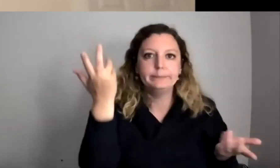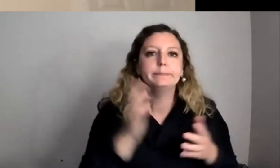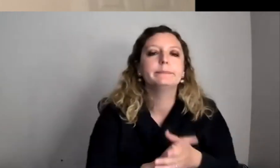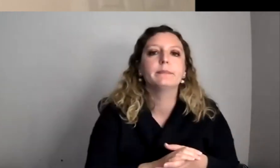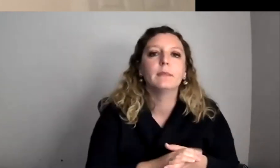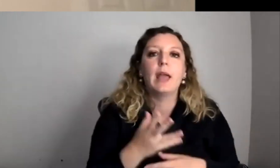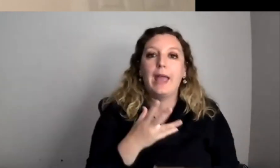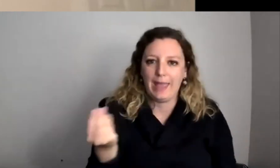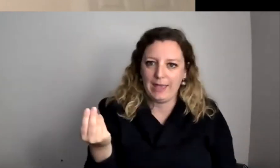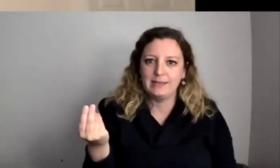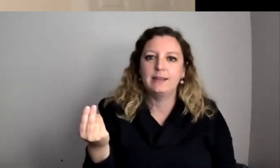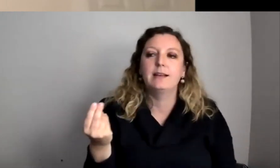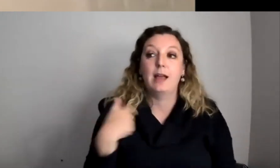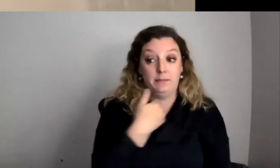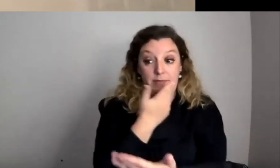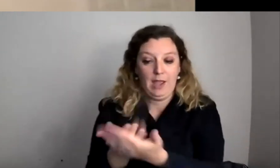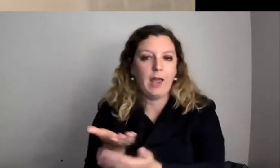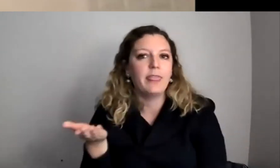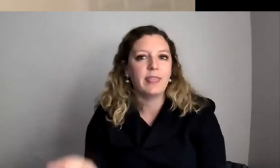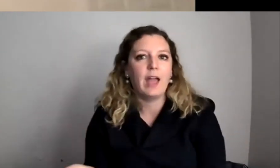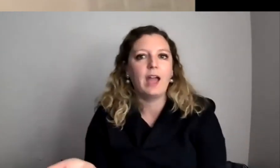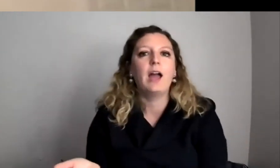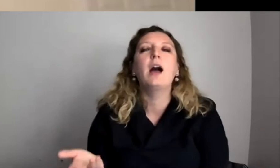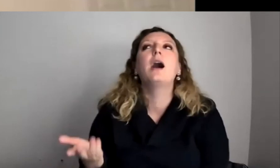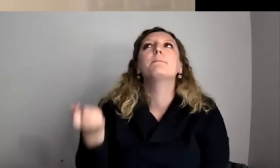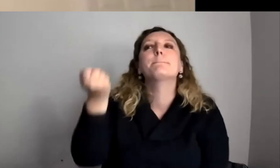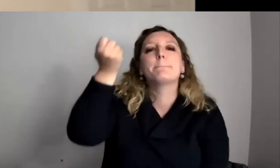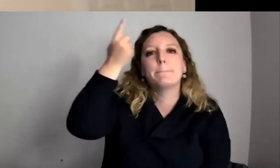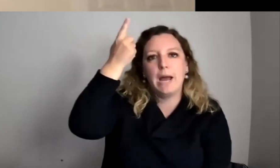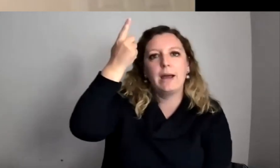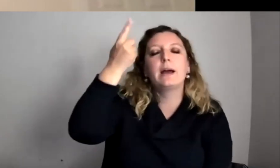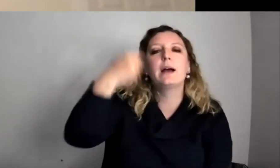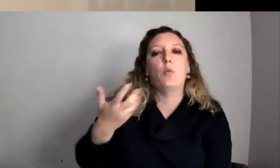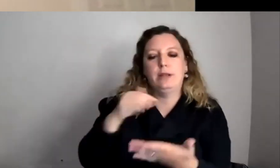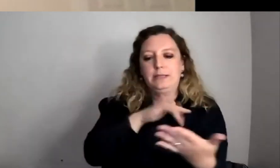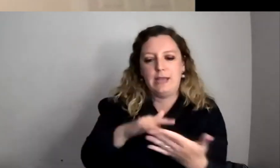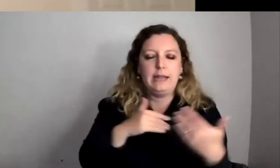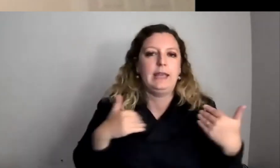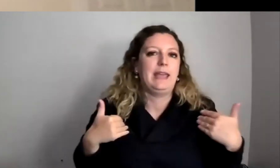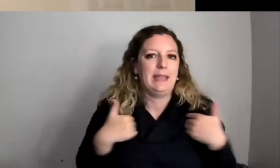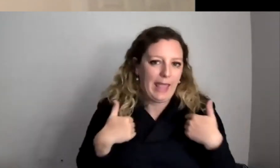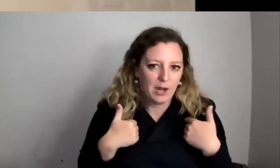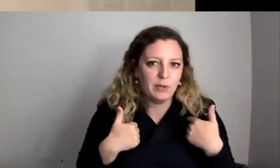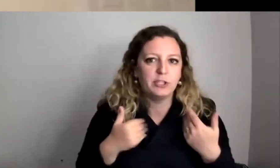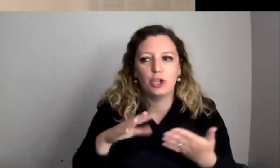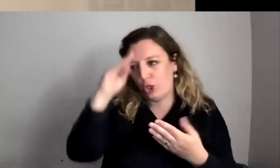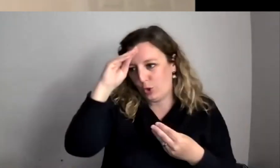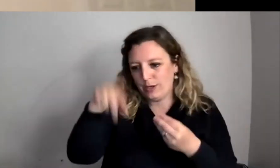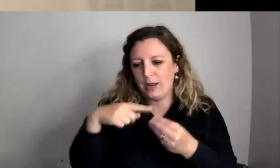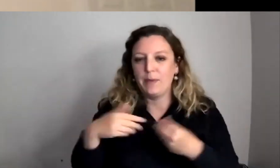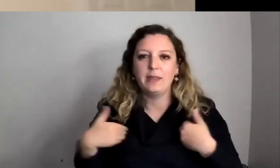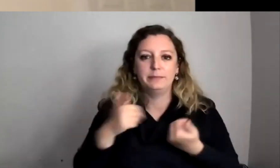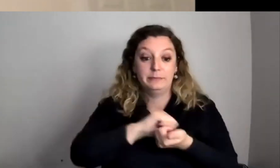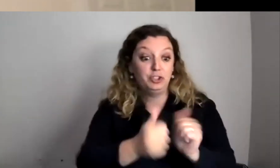project on something. And once I got there, I realized I would much rather study the animals